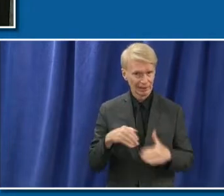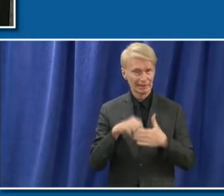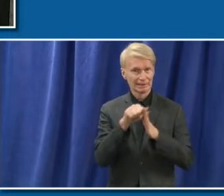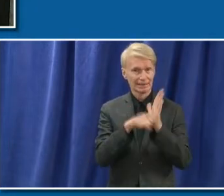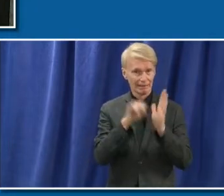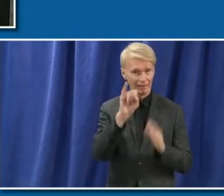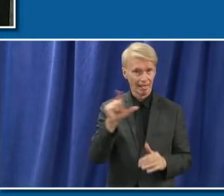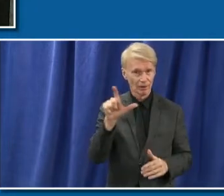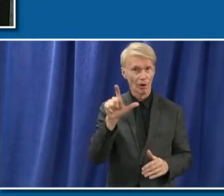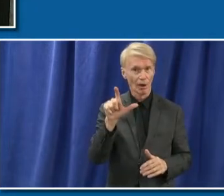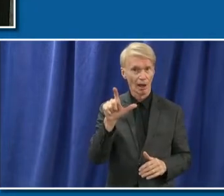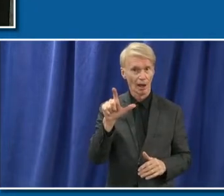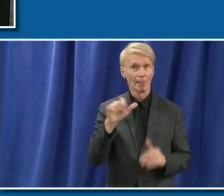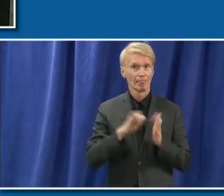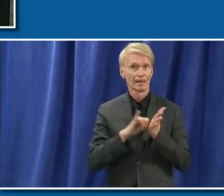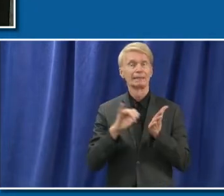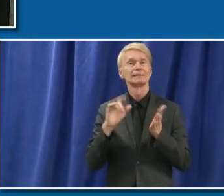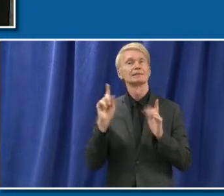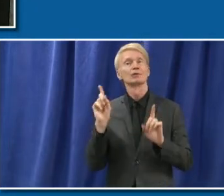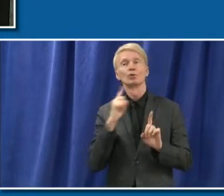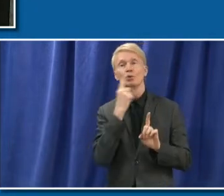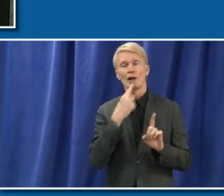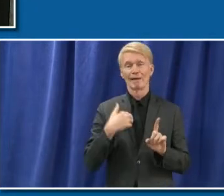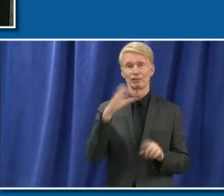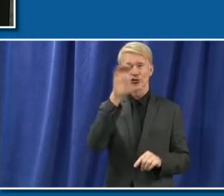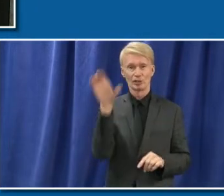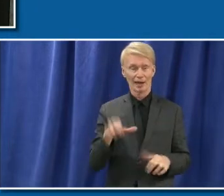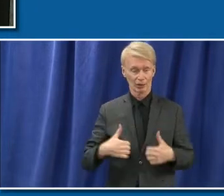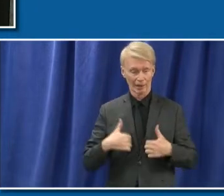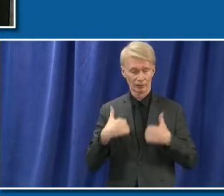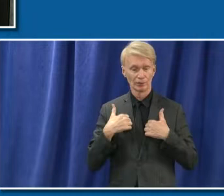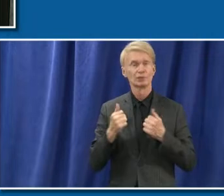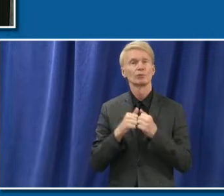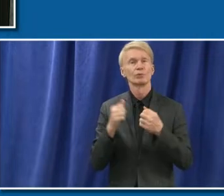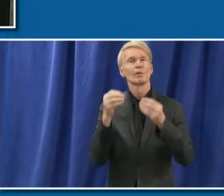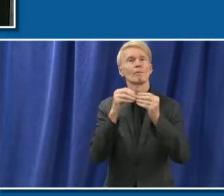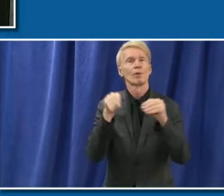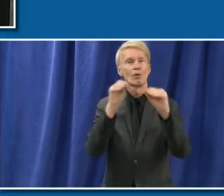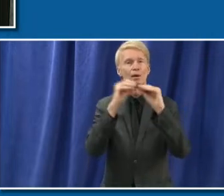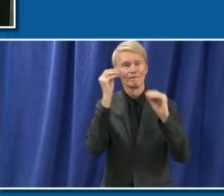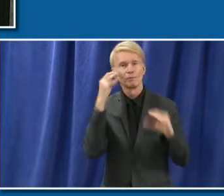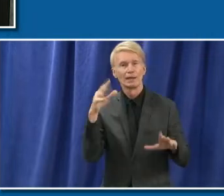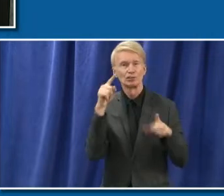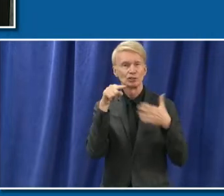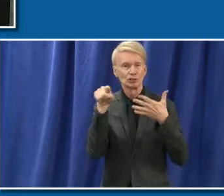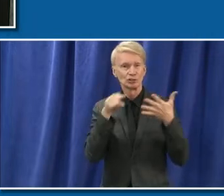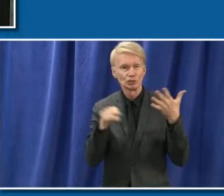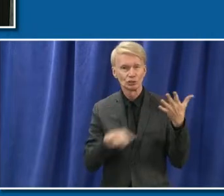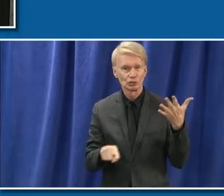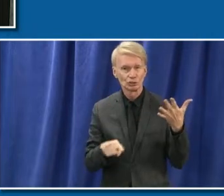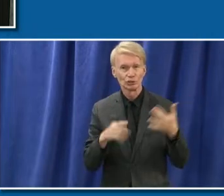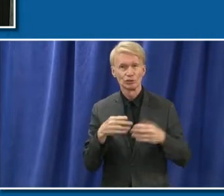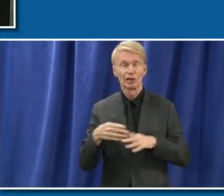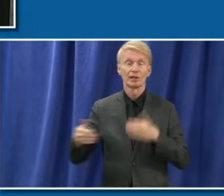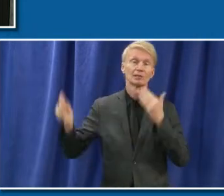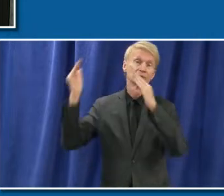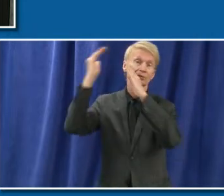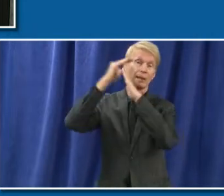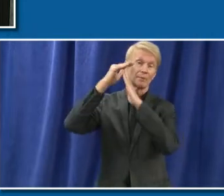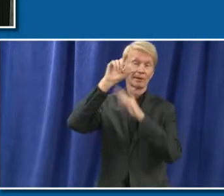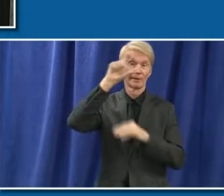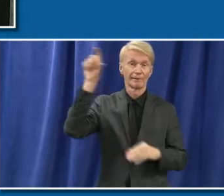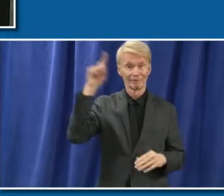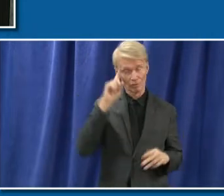state of Illinois who report a Chicago address with some more information about this. And at the highest level,